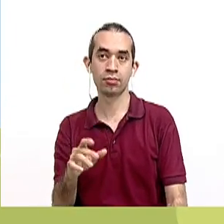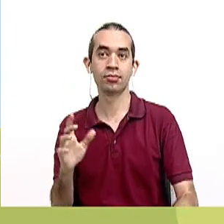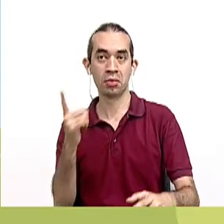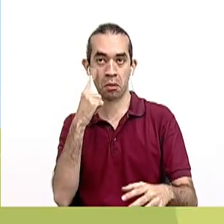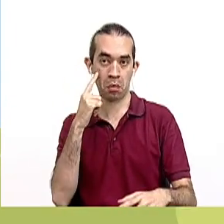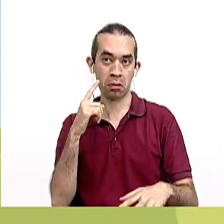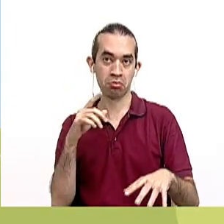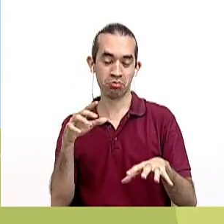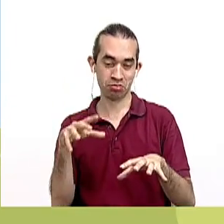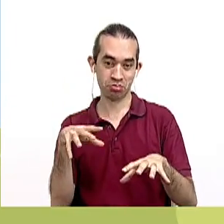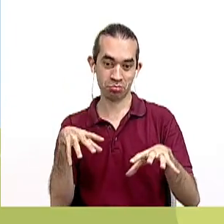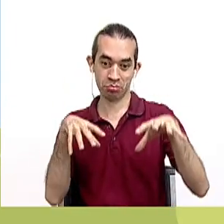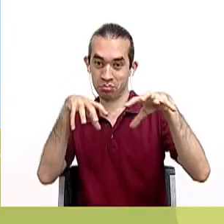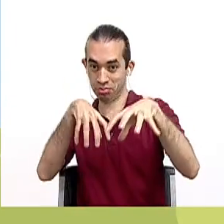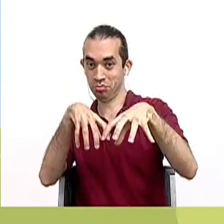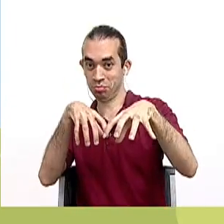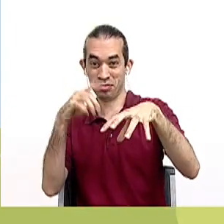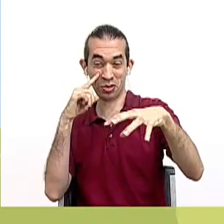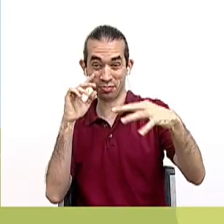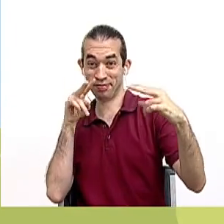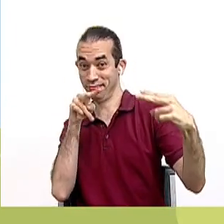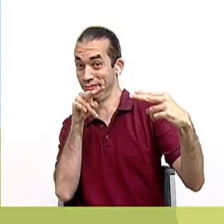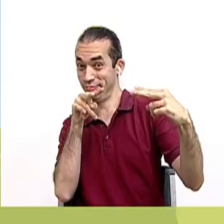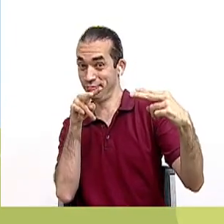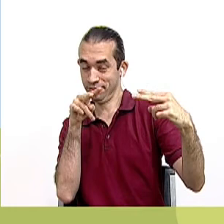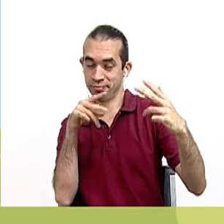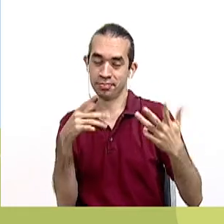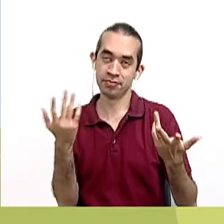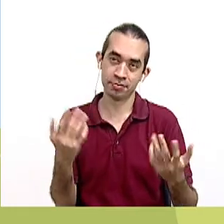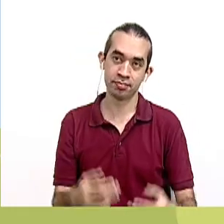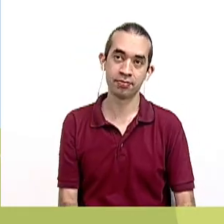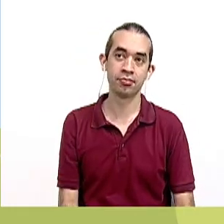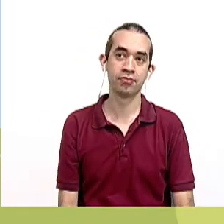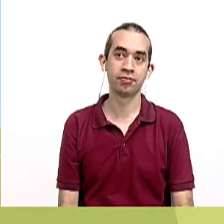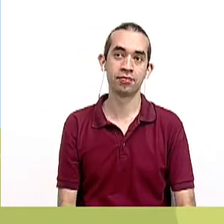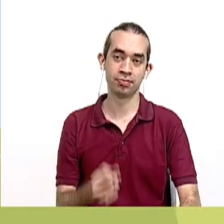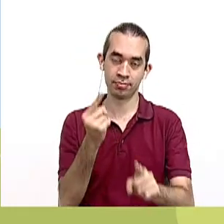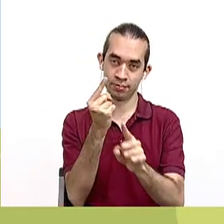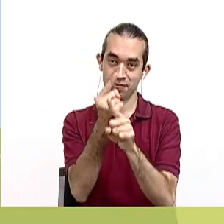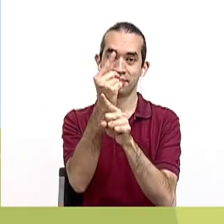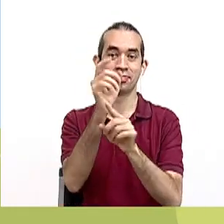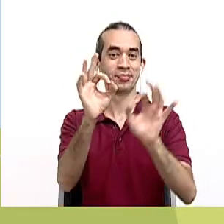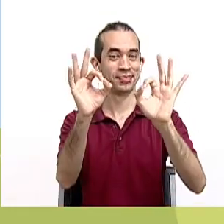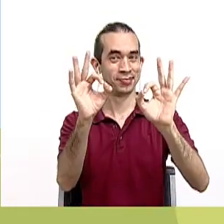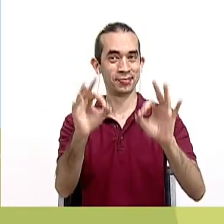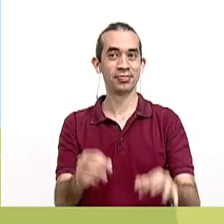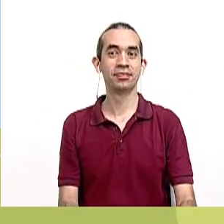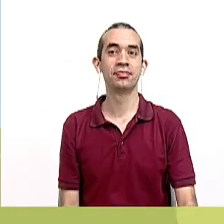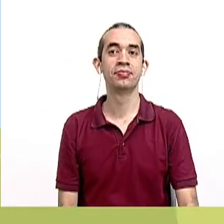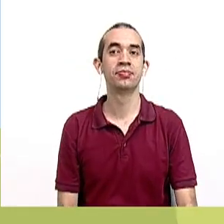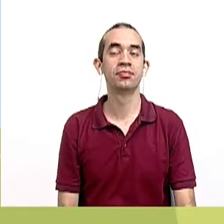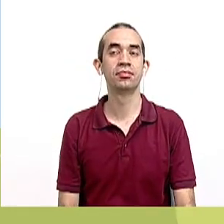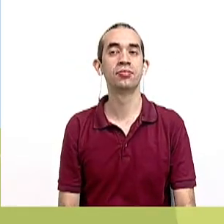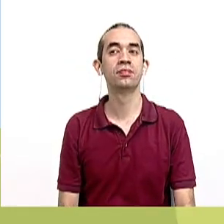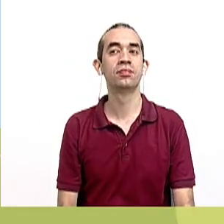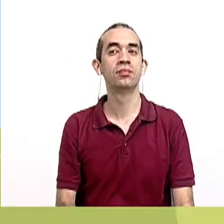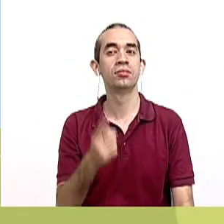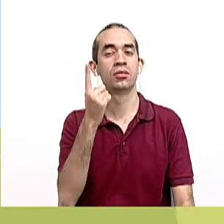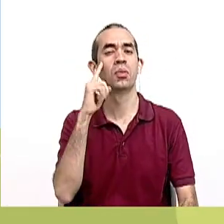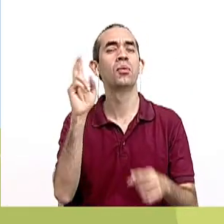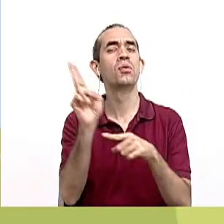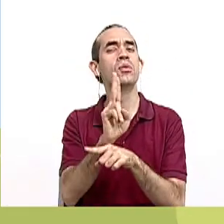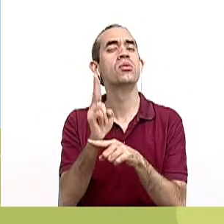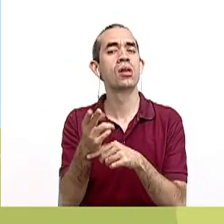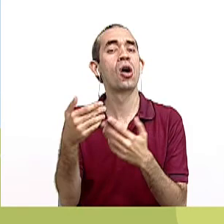front of the church, okay? So that's right, very good. Okay, what objects are you